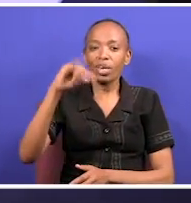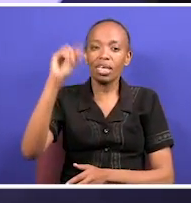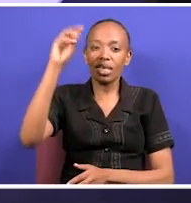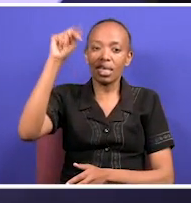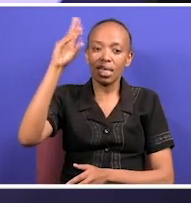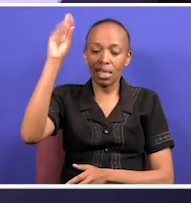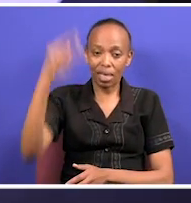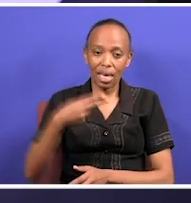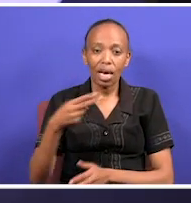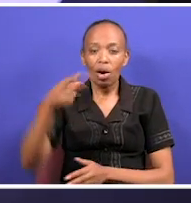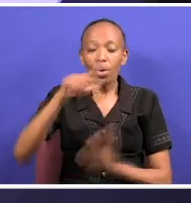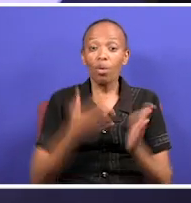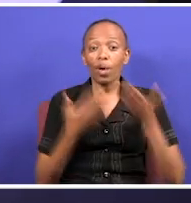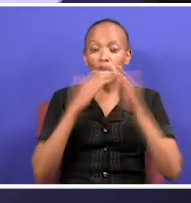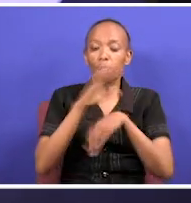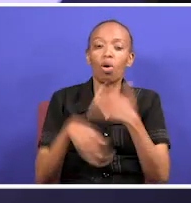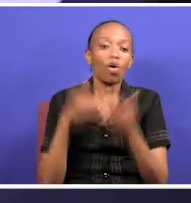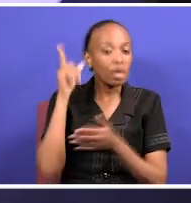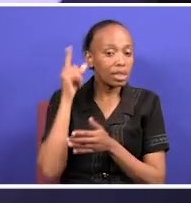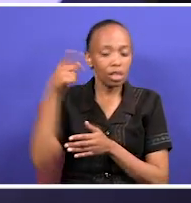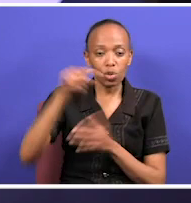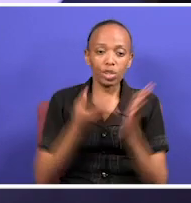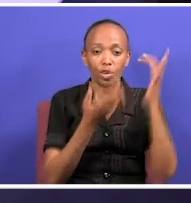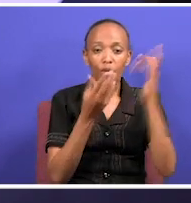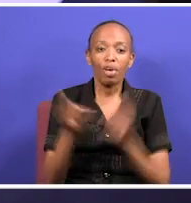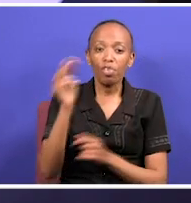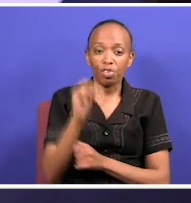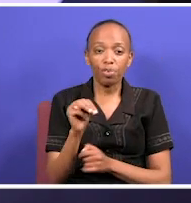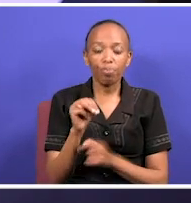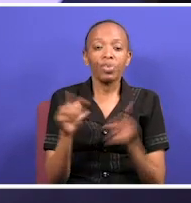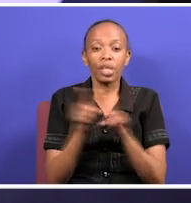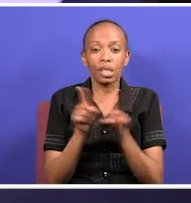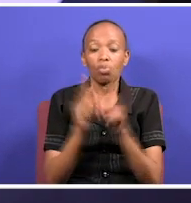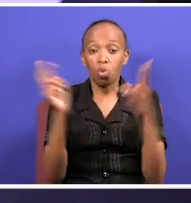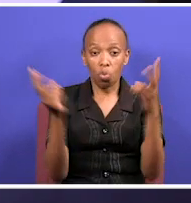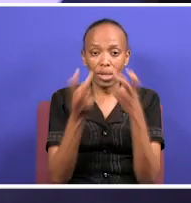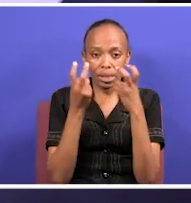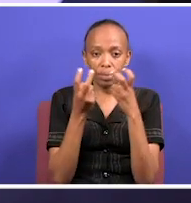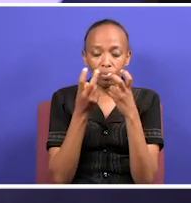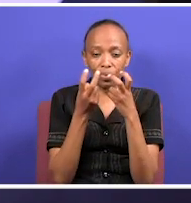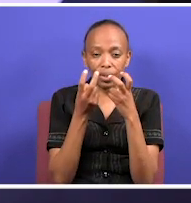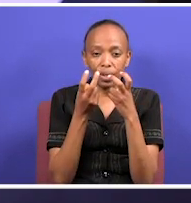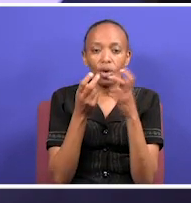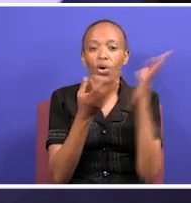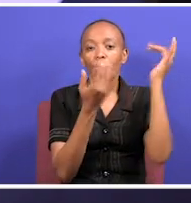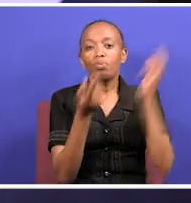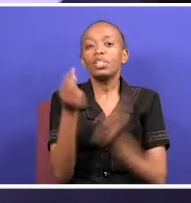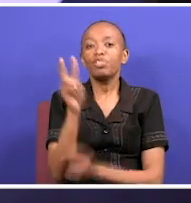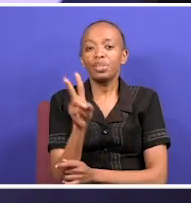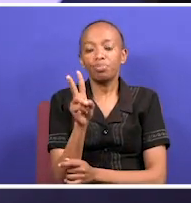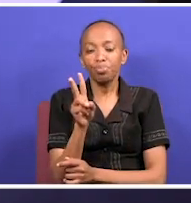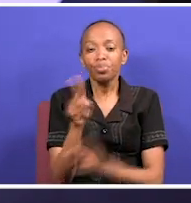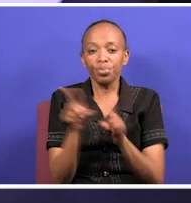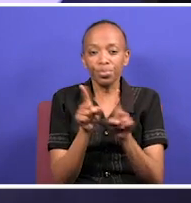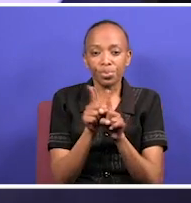you all, those of you listening to us on Hope FM, and those of you watching us on Hope TV